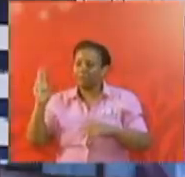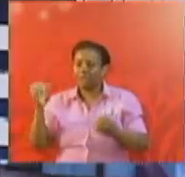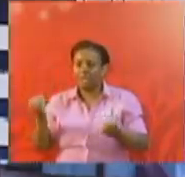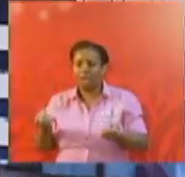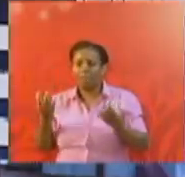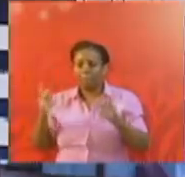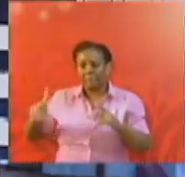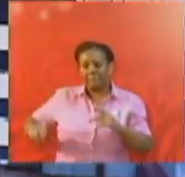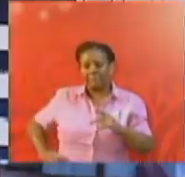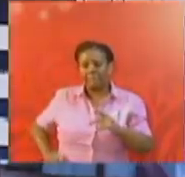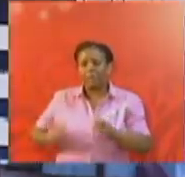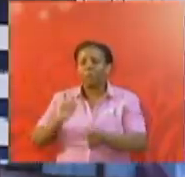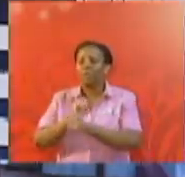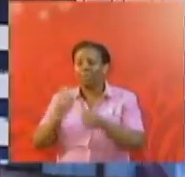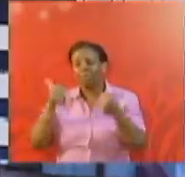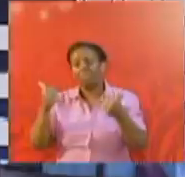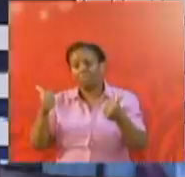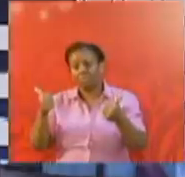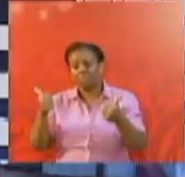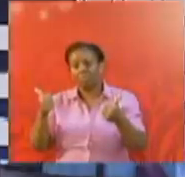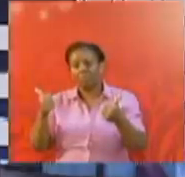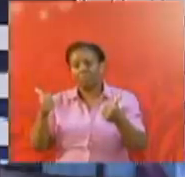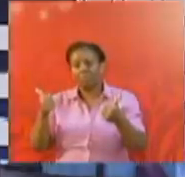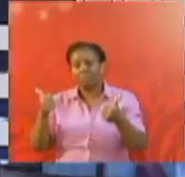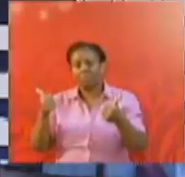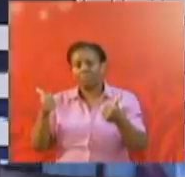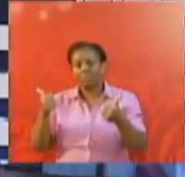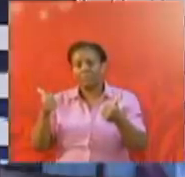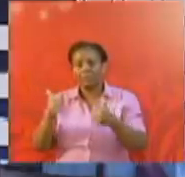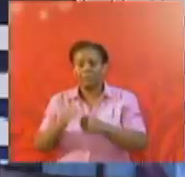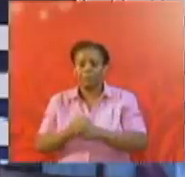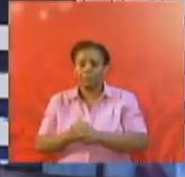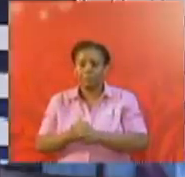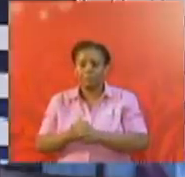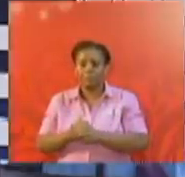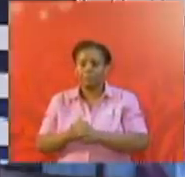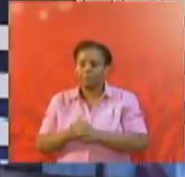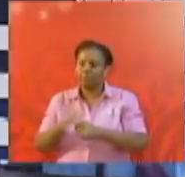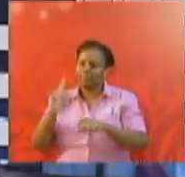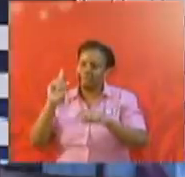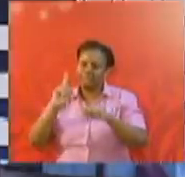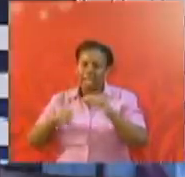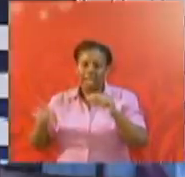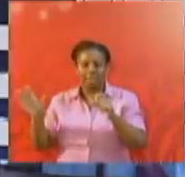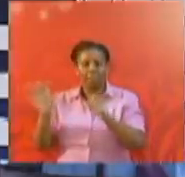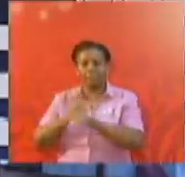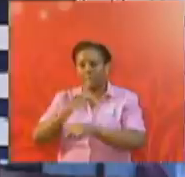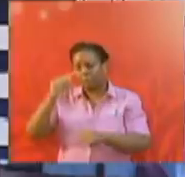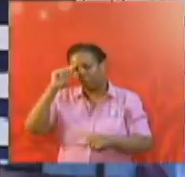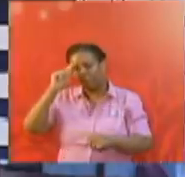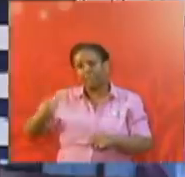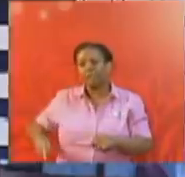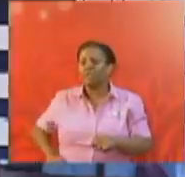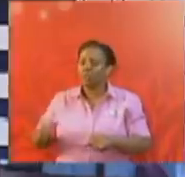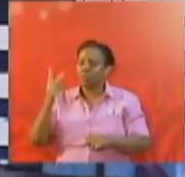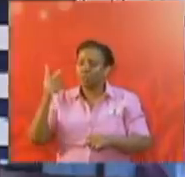functioning, because we are seeing the function of the kidney by giving in its ability to give out urine. So the two major causes of death in